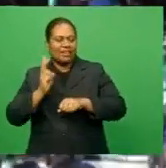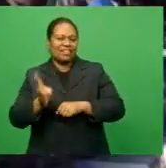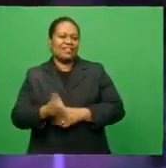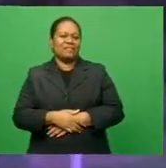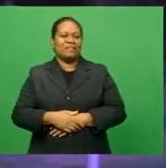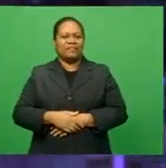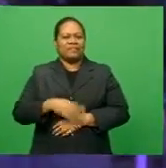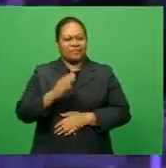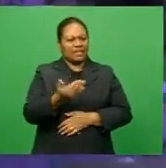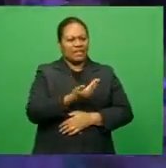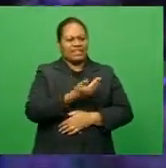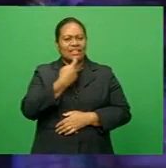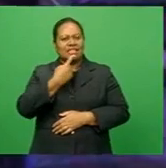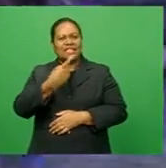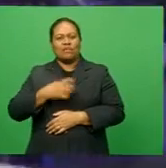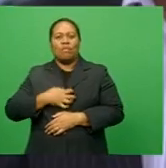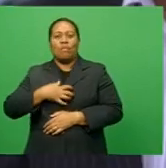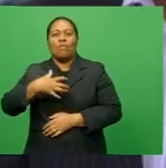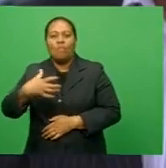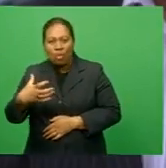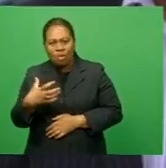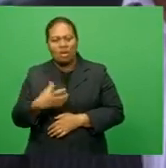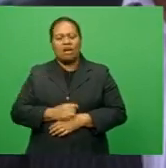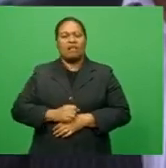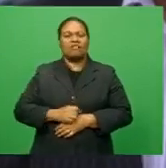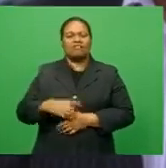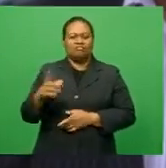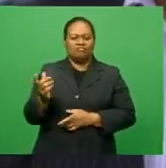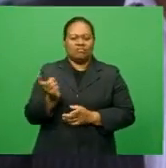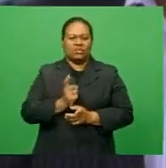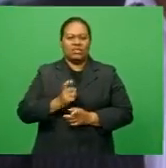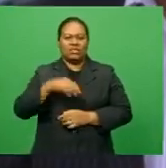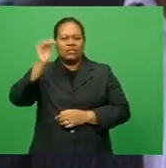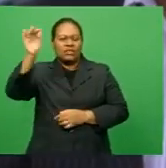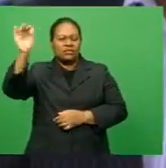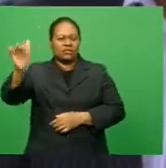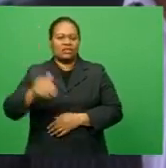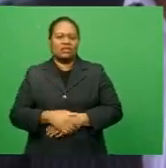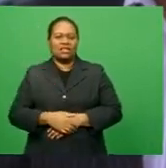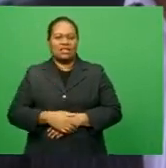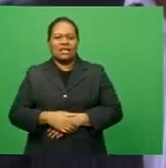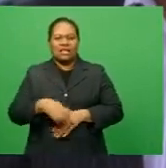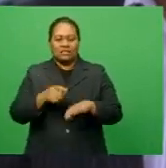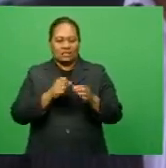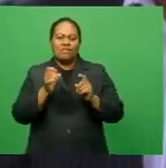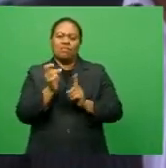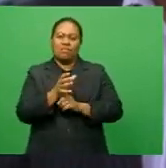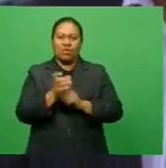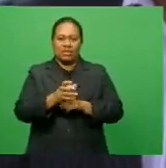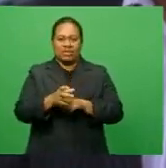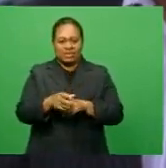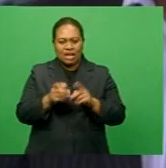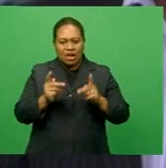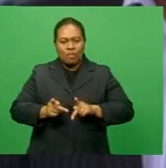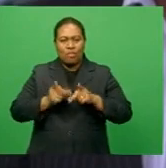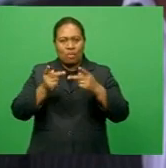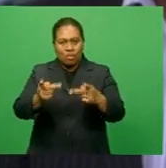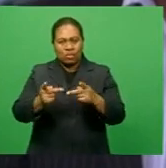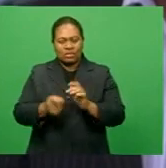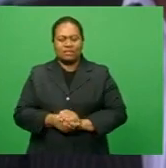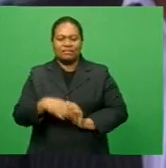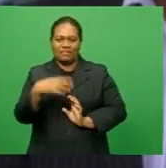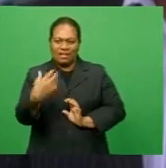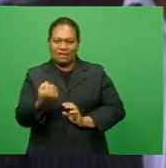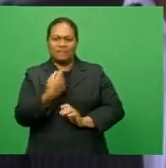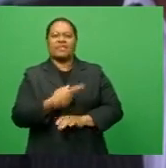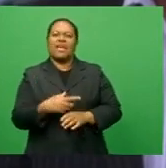also expect more fights in the future. Right now, we have 2 key promoters promoting boxing in Fiji. We will be